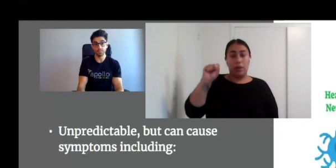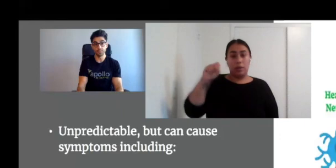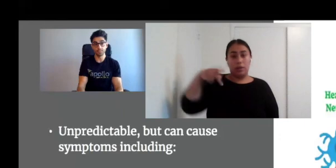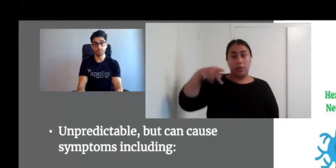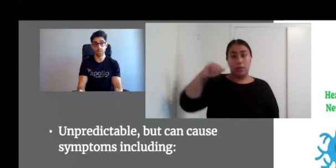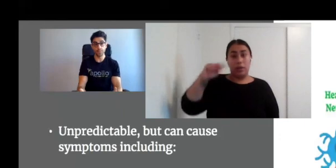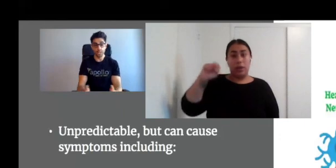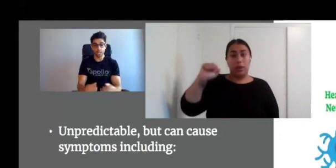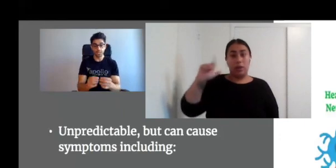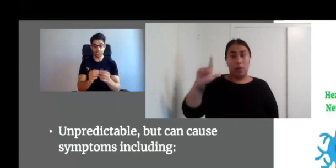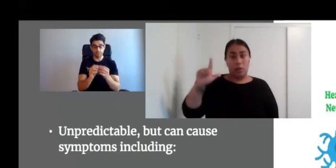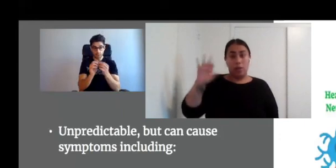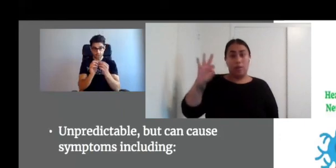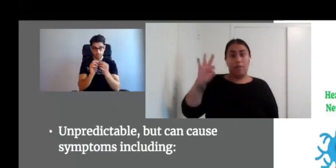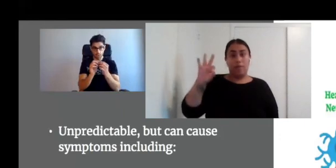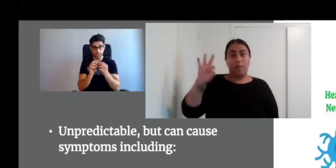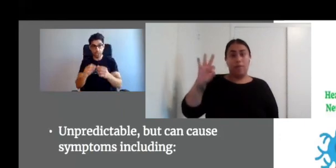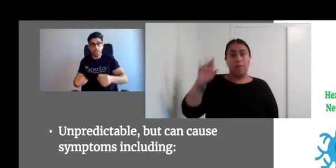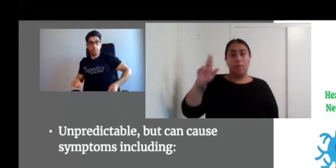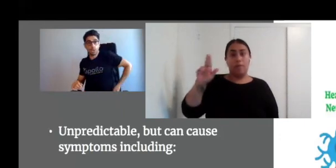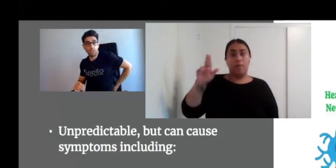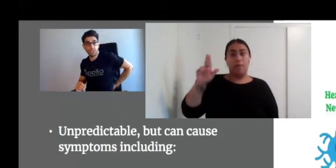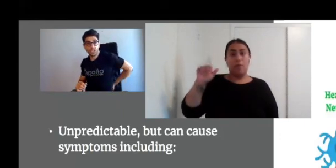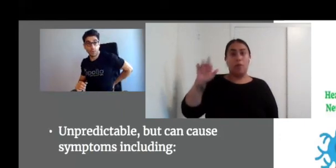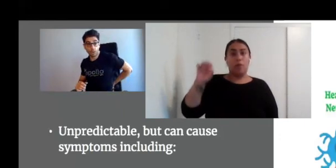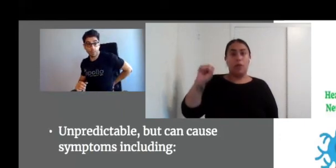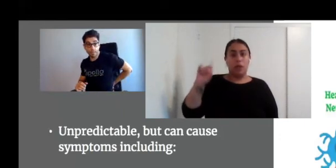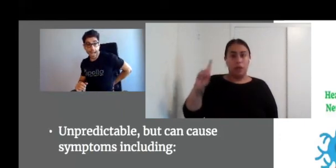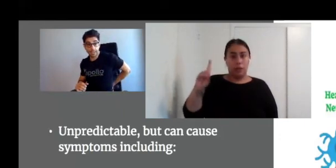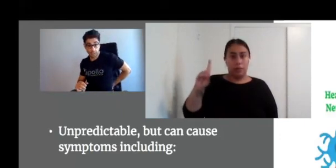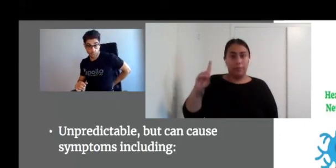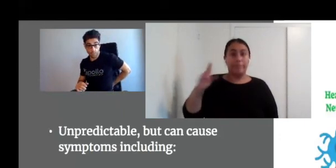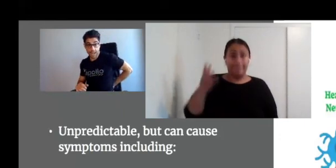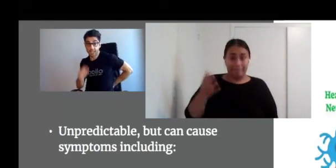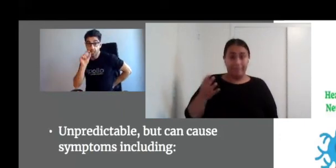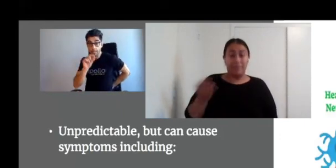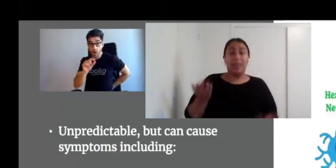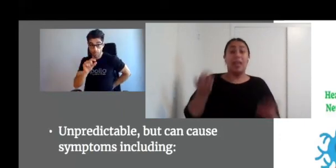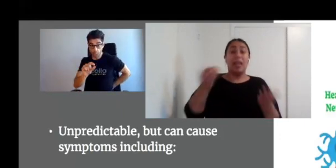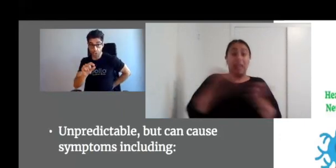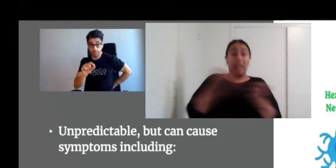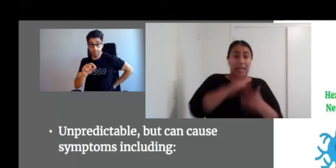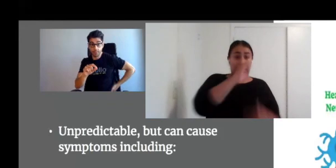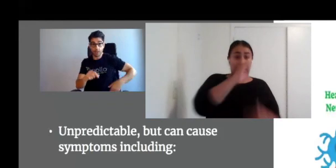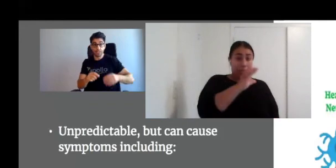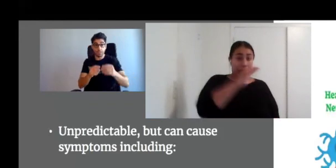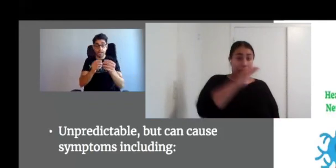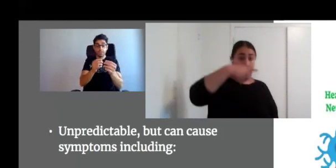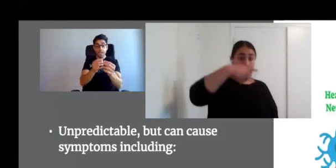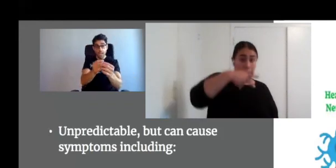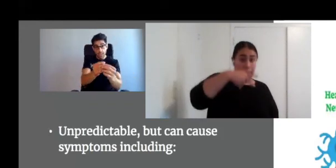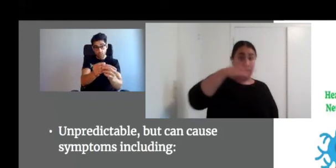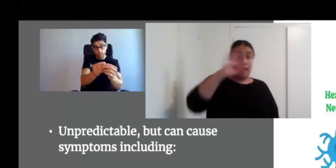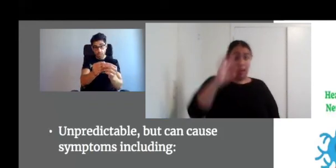puncture. Okay? This is a very small needle that will go into the small of the back, lower back, the lumbar portion of the